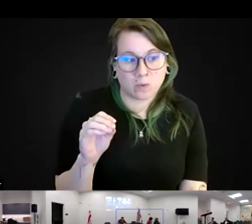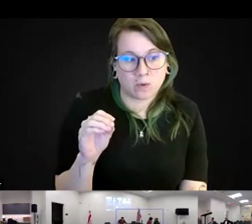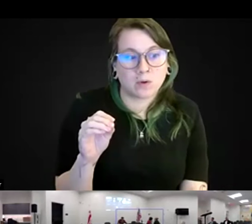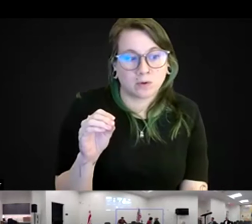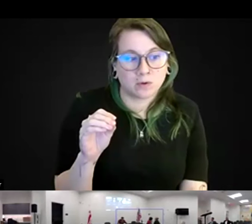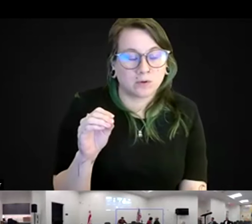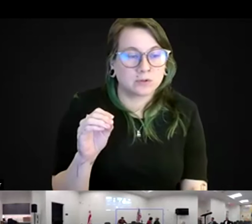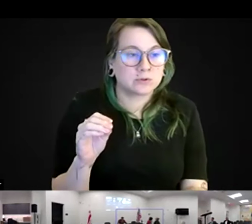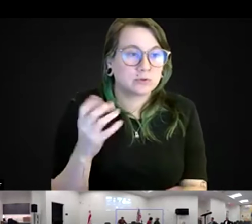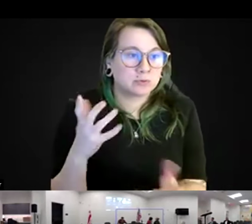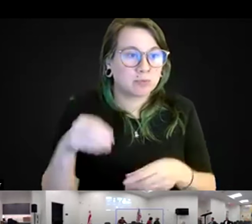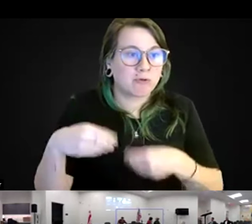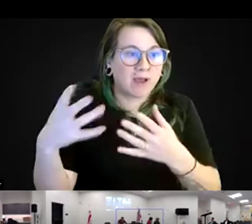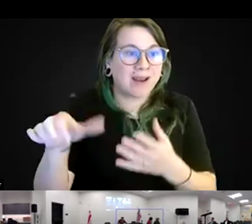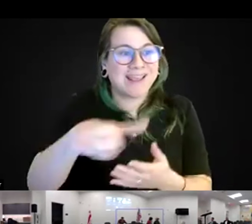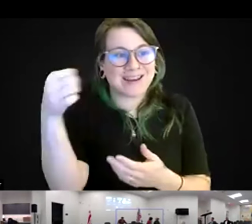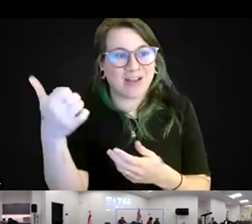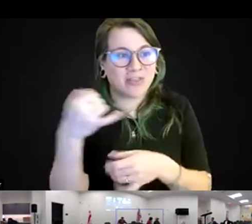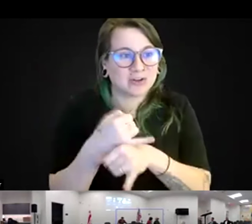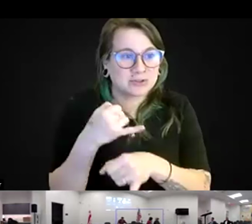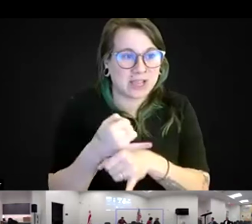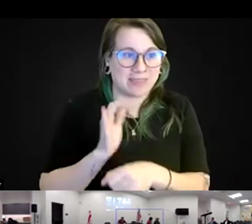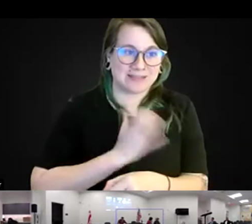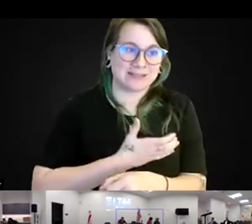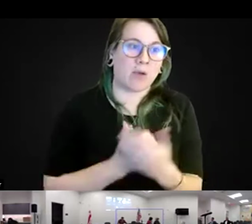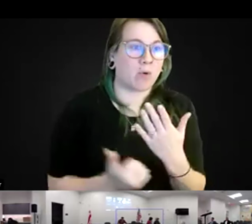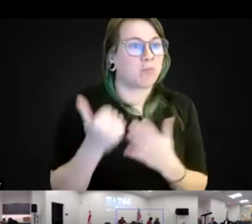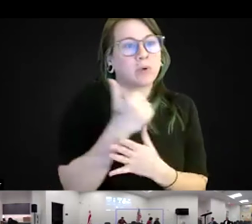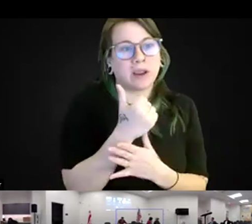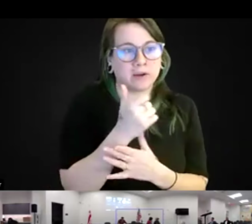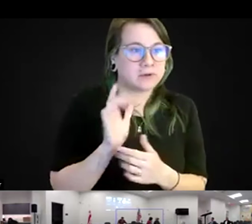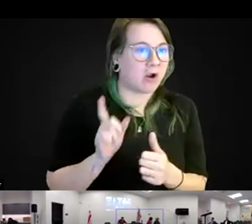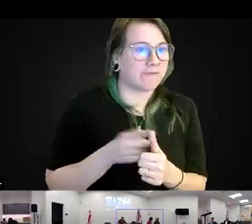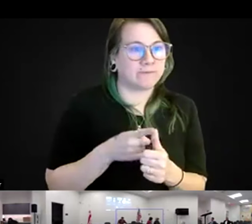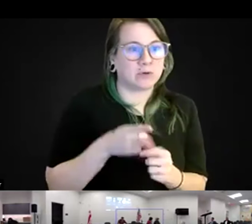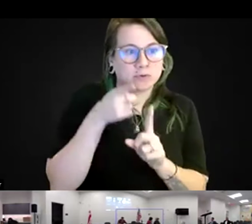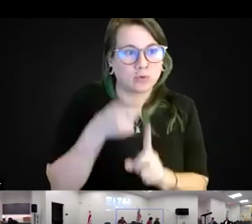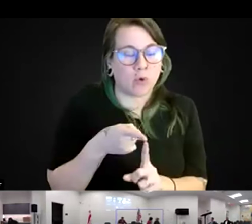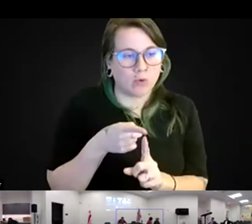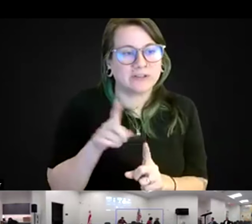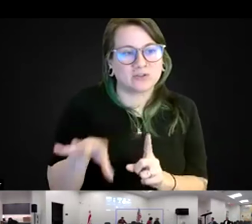to get them to another site. That would be our first goal.